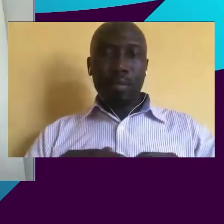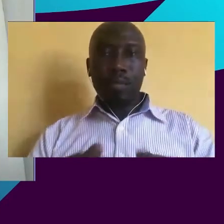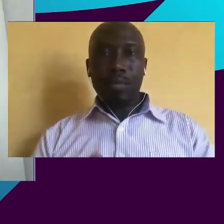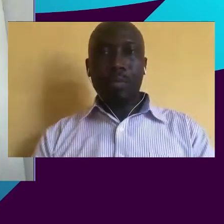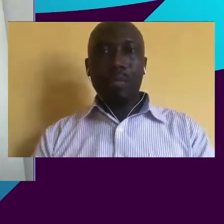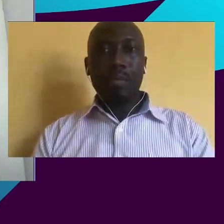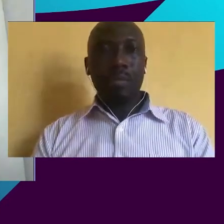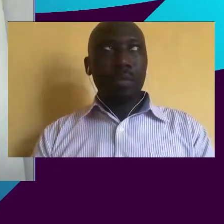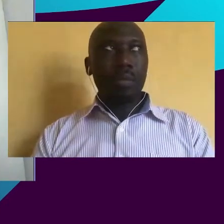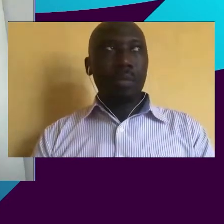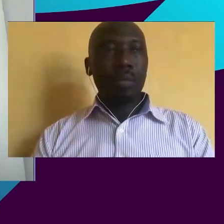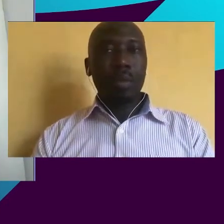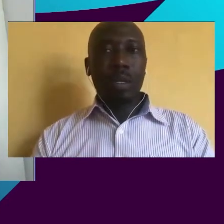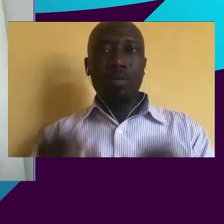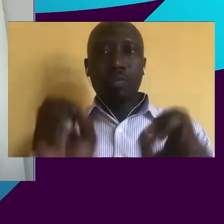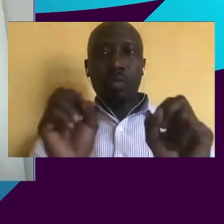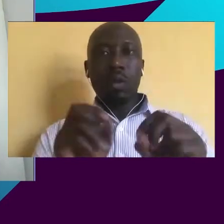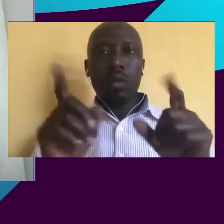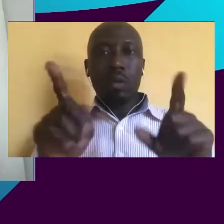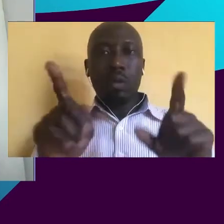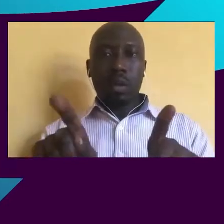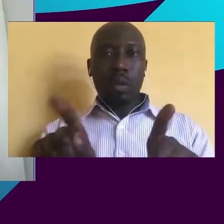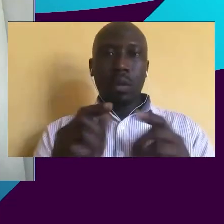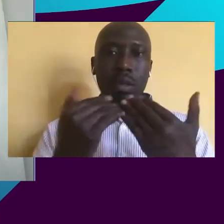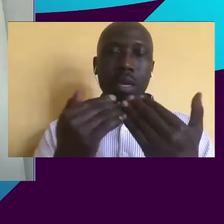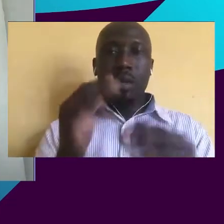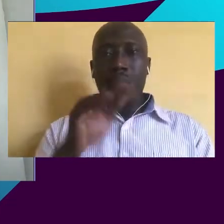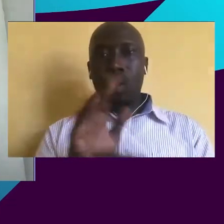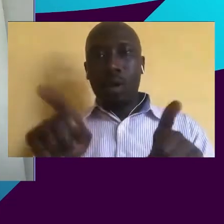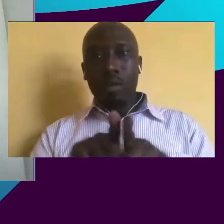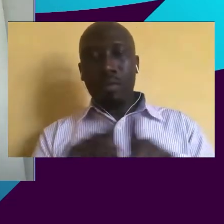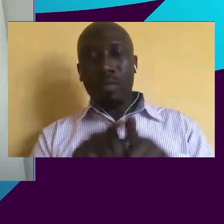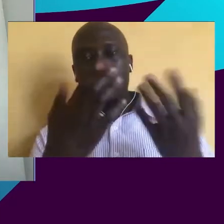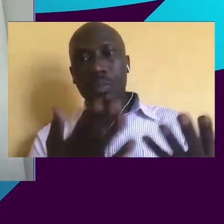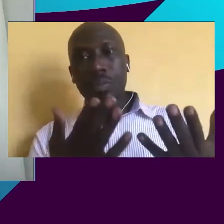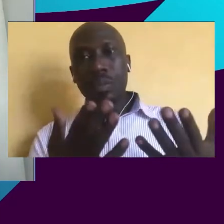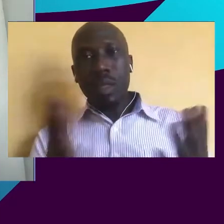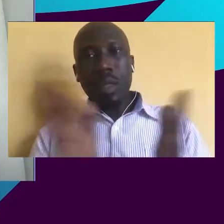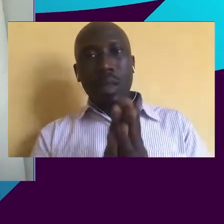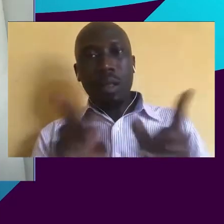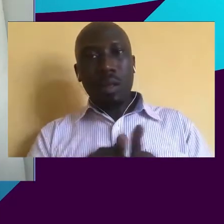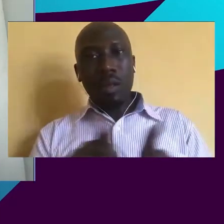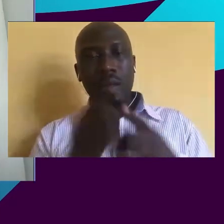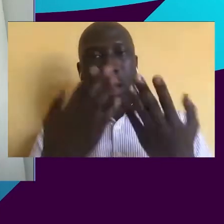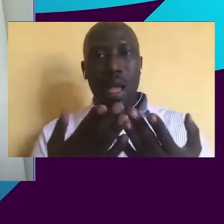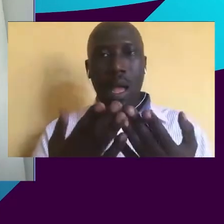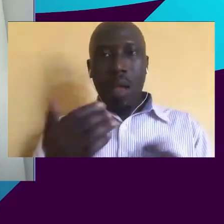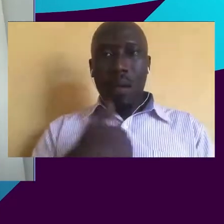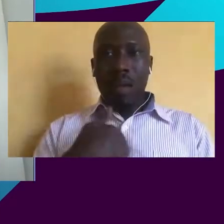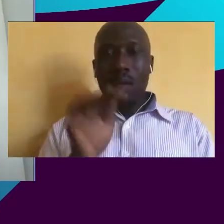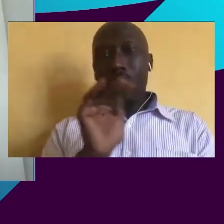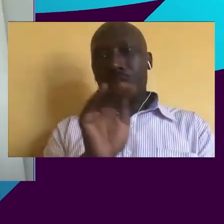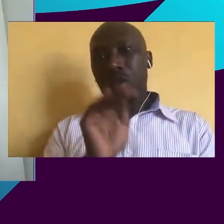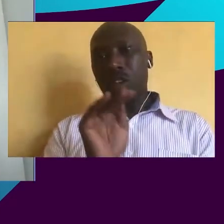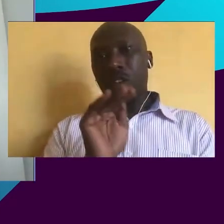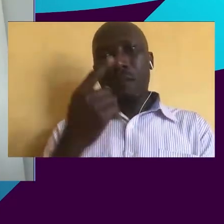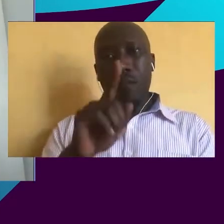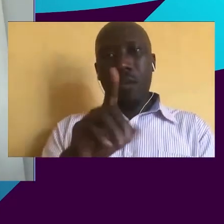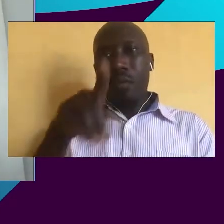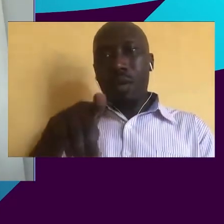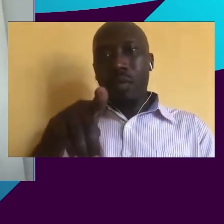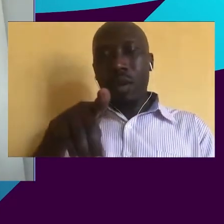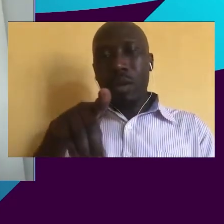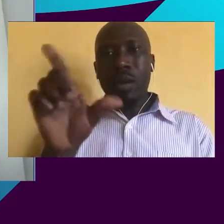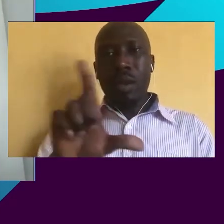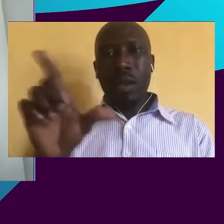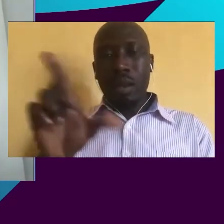Yeah, okay. Yeah, and thank you very much for that introduction. As Ismail said, I'm a consultant for the Premier League Charity Fund,